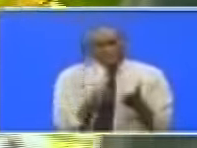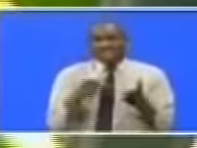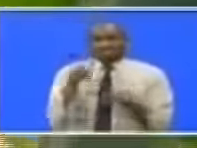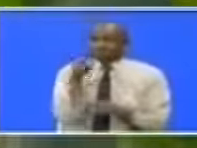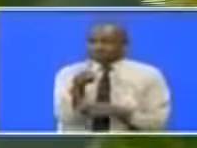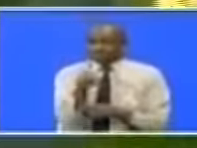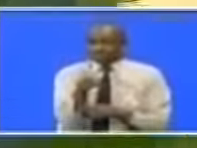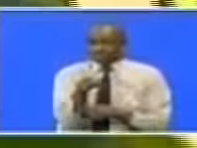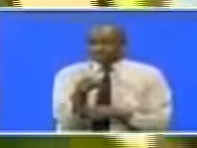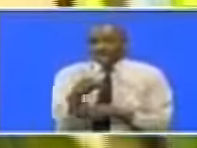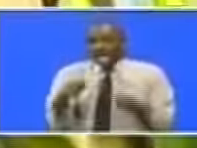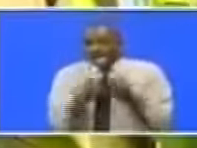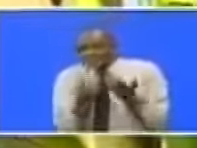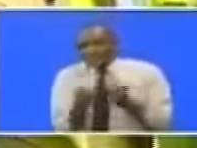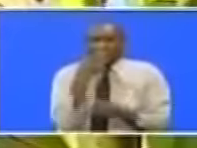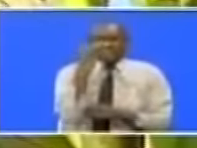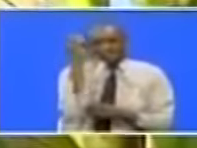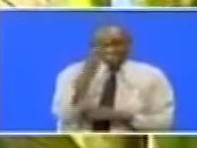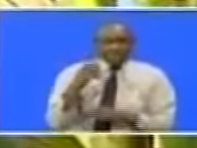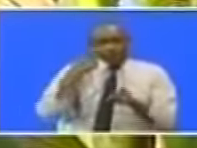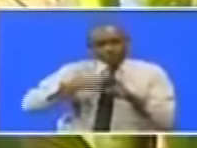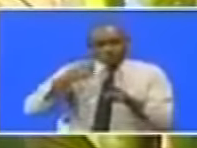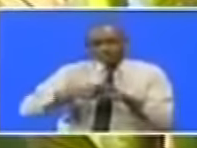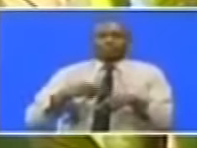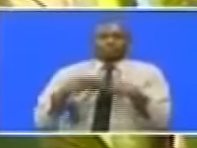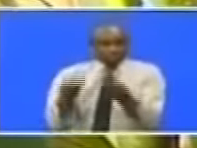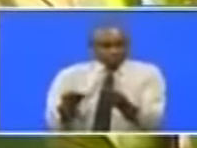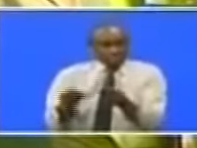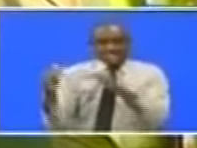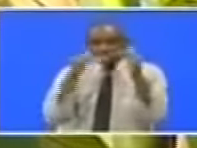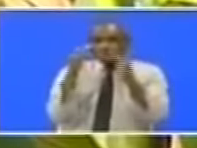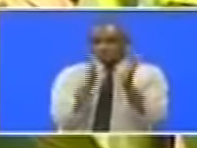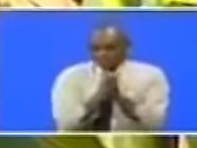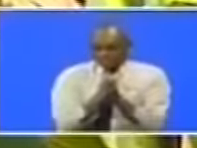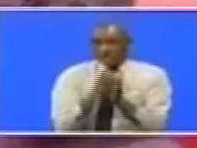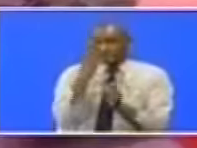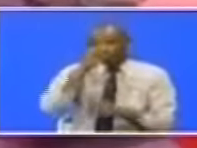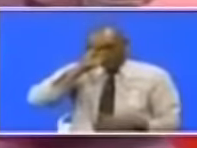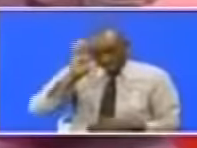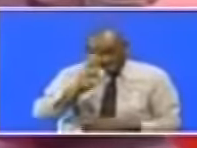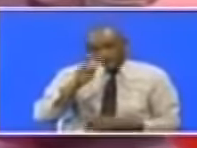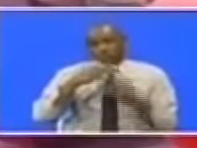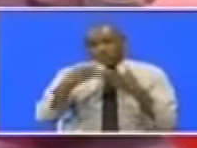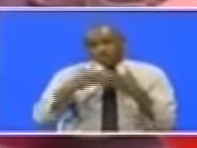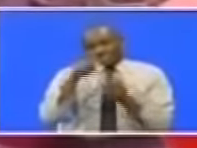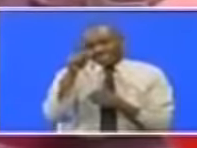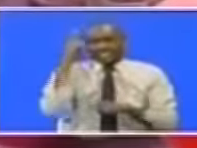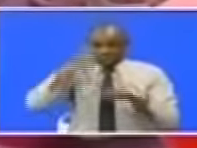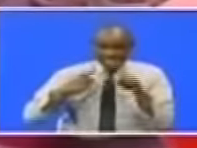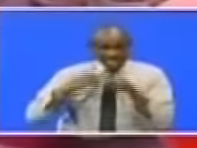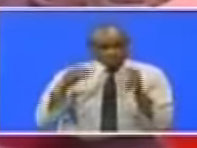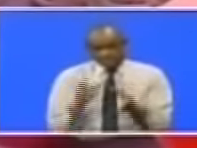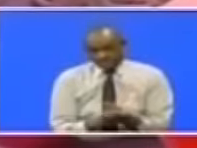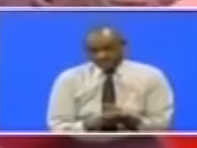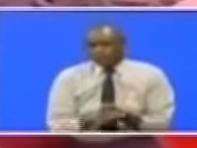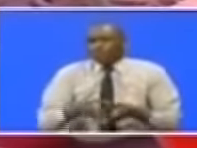Africa averages to 30% of total production, equivalent to over $4 billion losses annually. So what